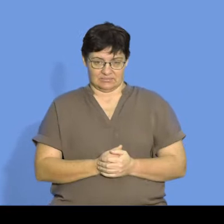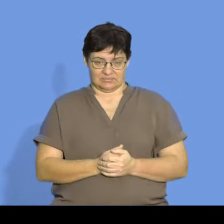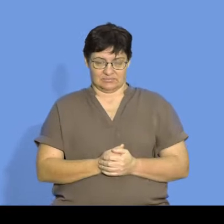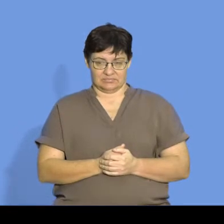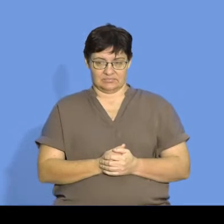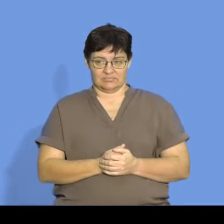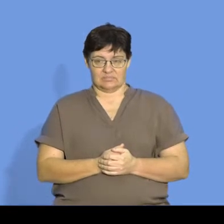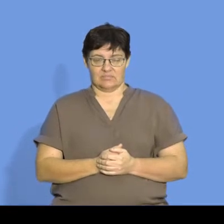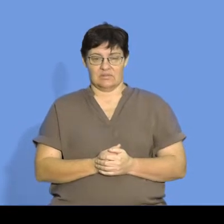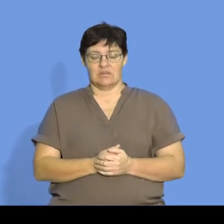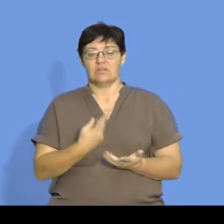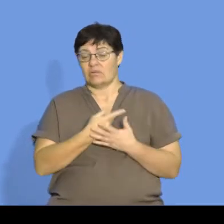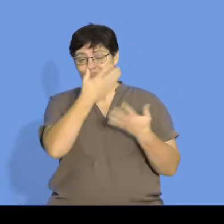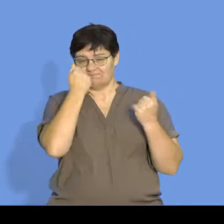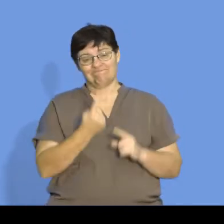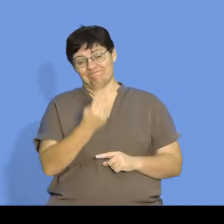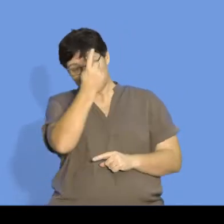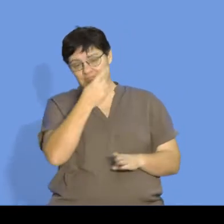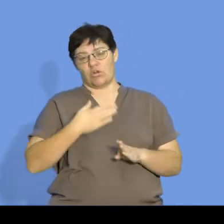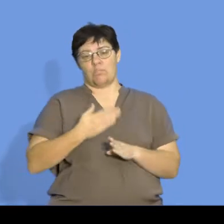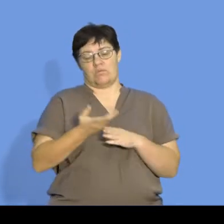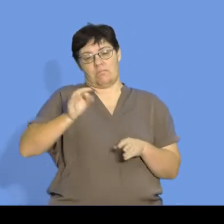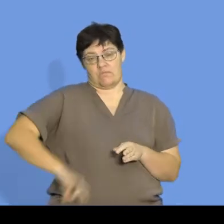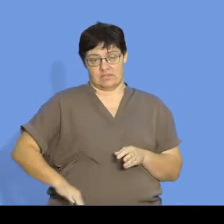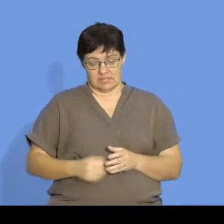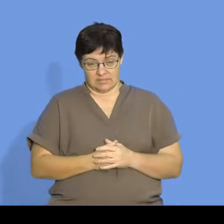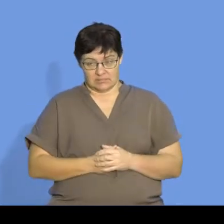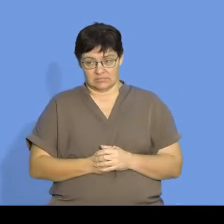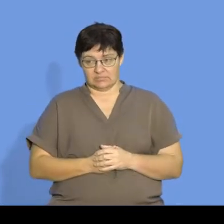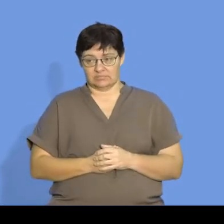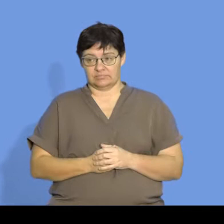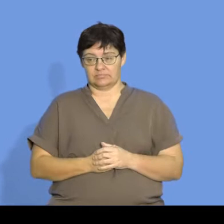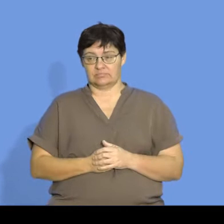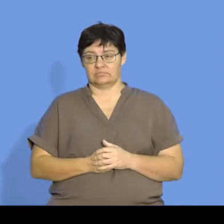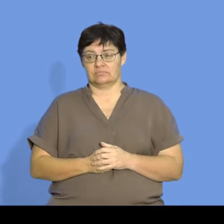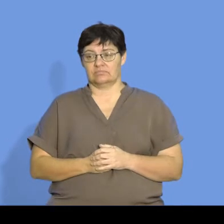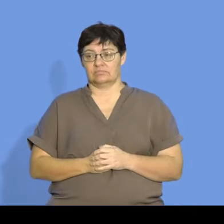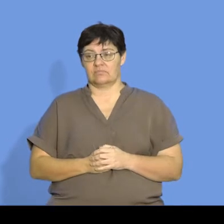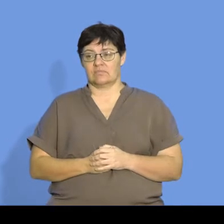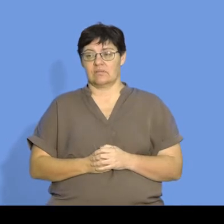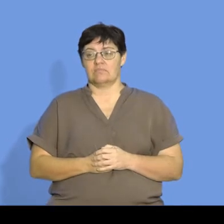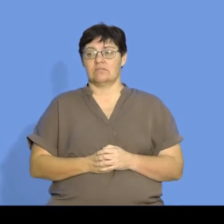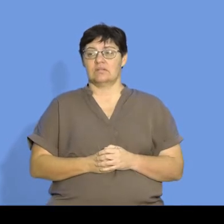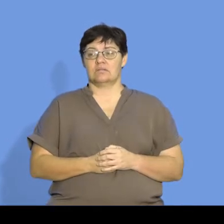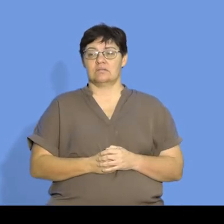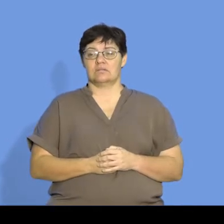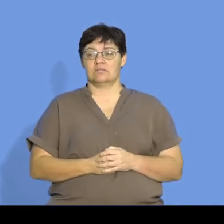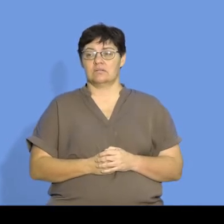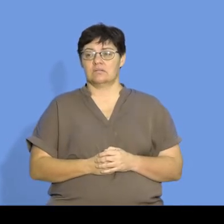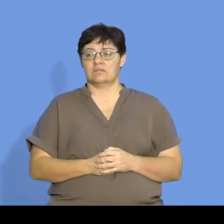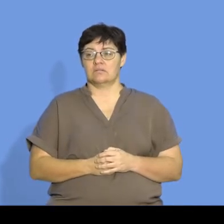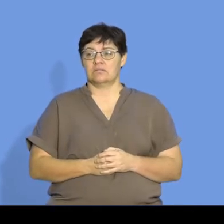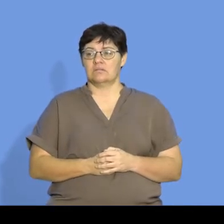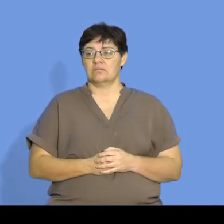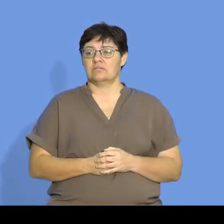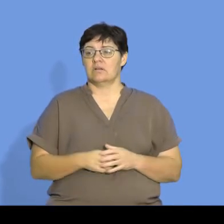you're working backwards. Your unknown figure is your operating profit, okay? That will then give you the 48,000, which is